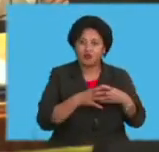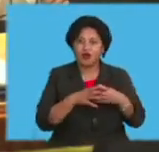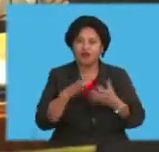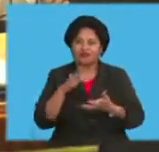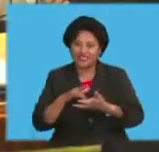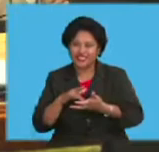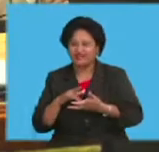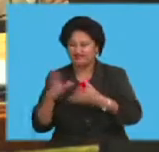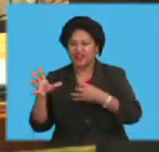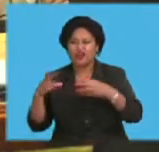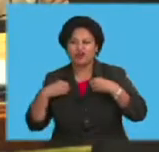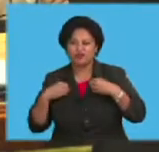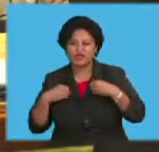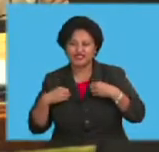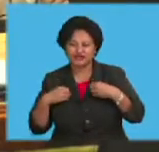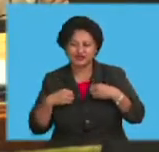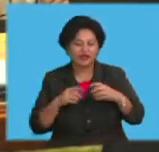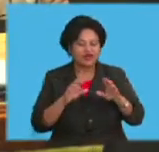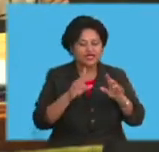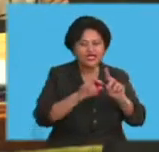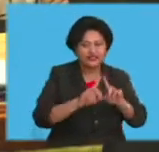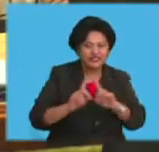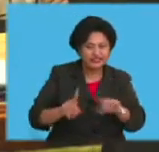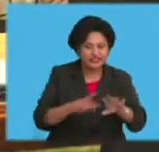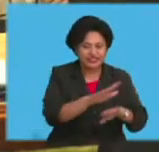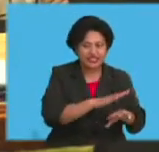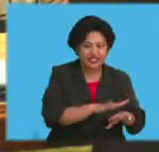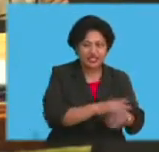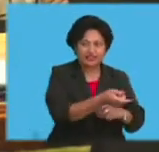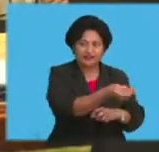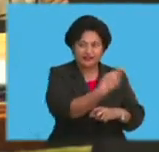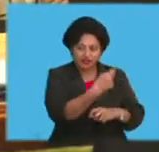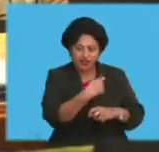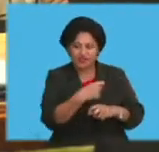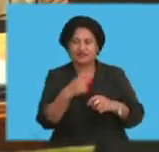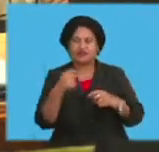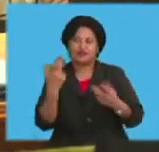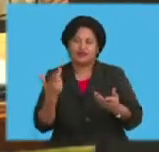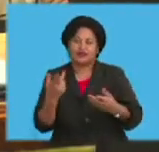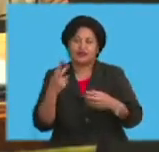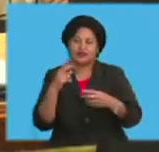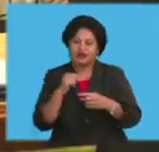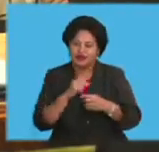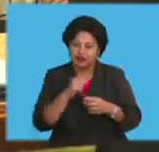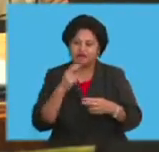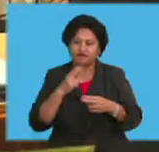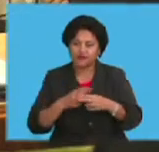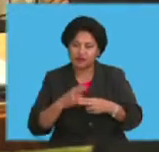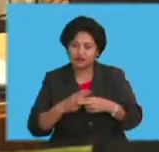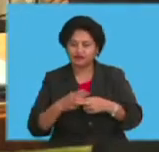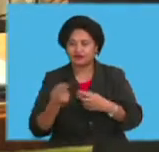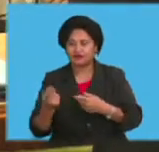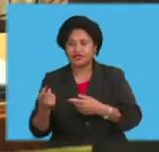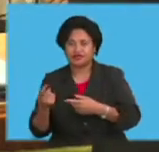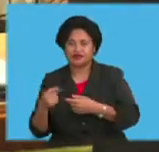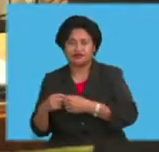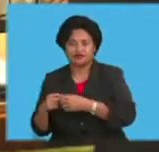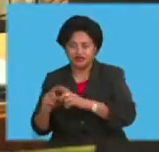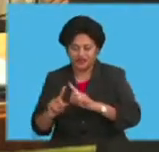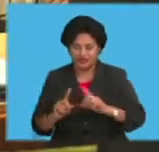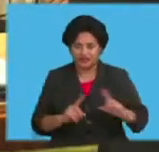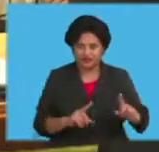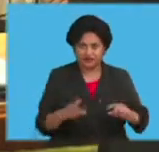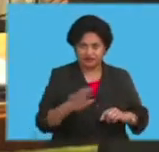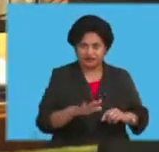forestry sector, agriculture sector, and the fisheries sector, to name a few. The types of NES support that have contributed to the integration of